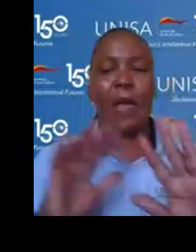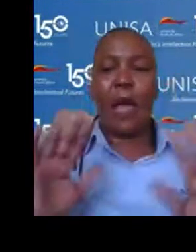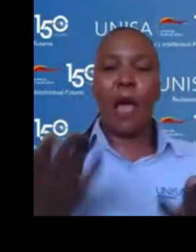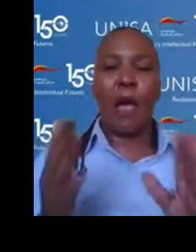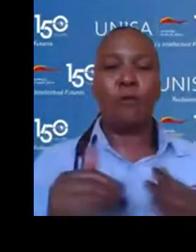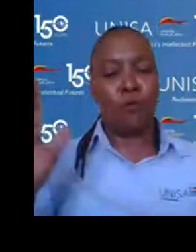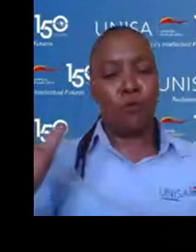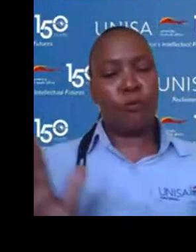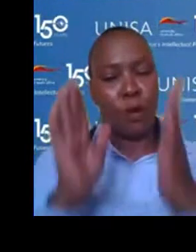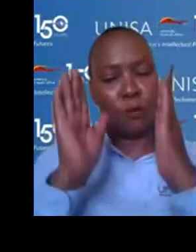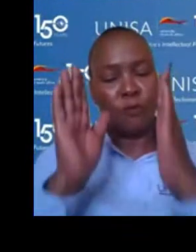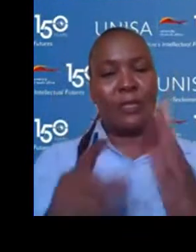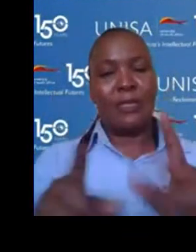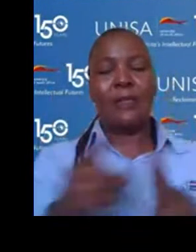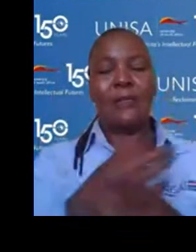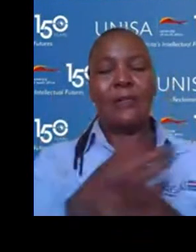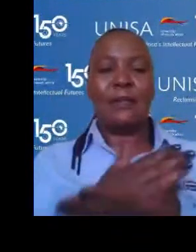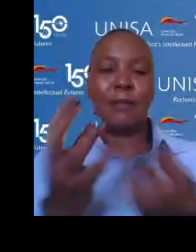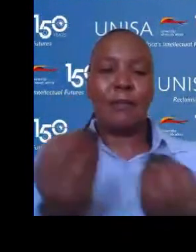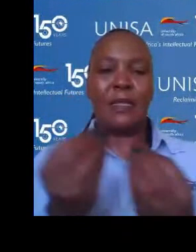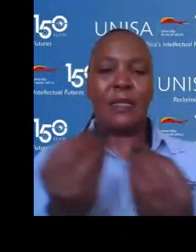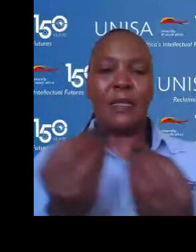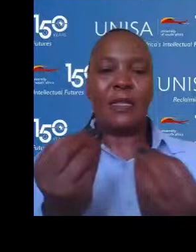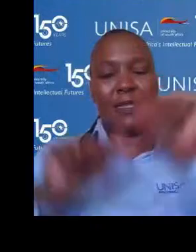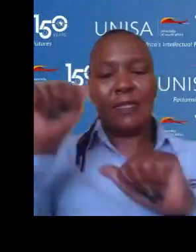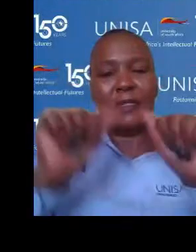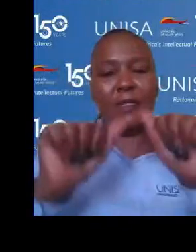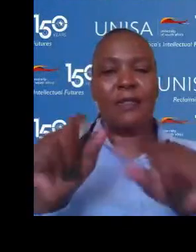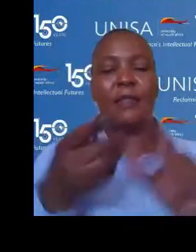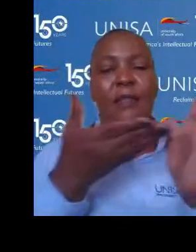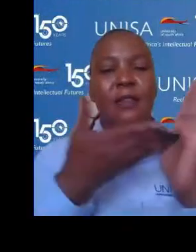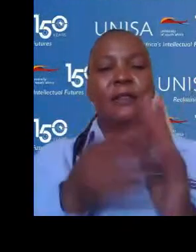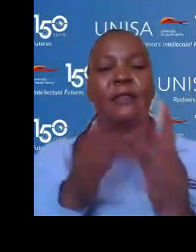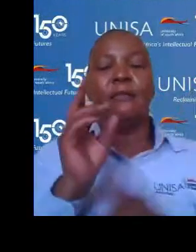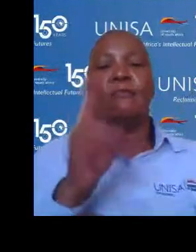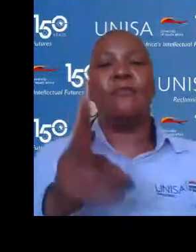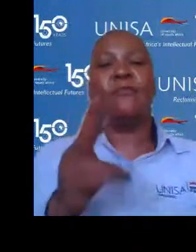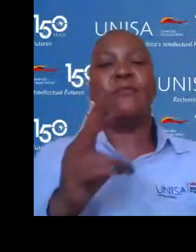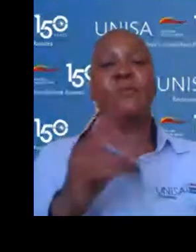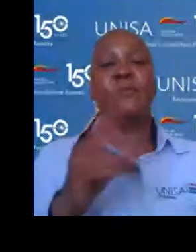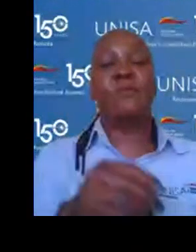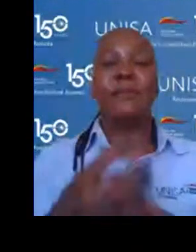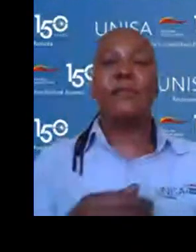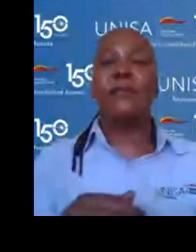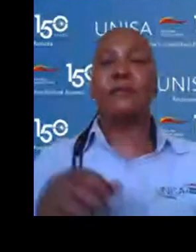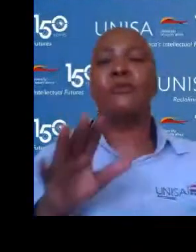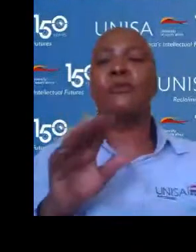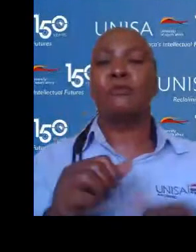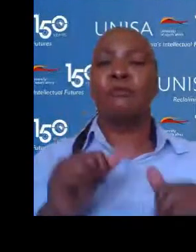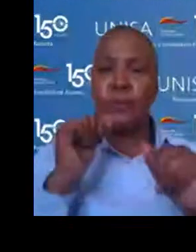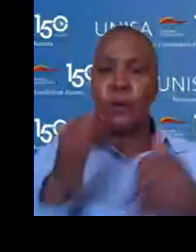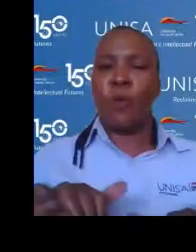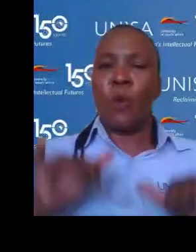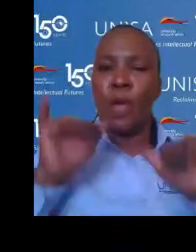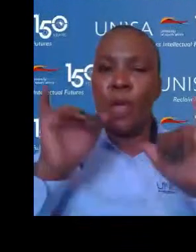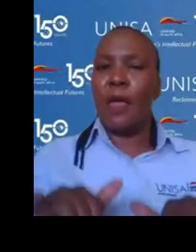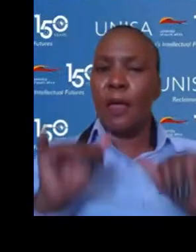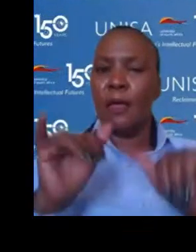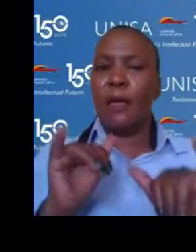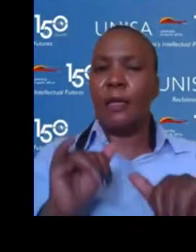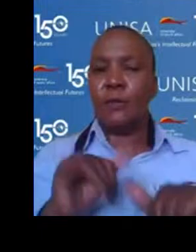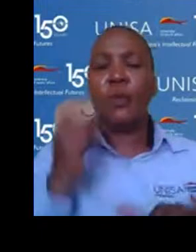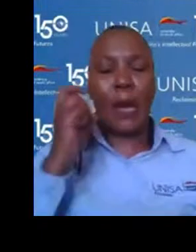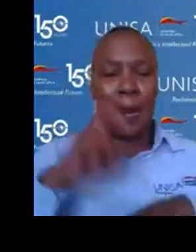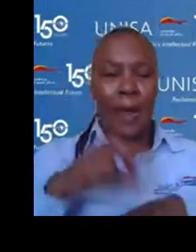kinds of assessments. Again, it is anticipating that you need this kind of